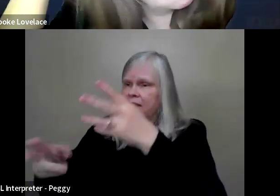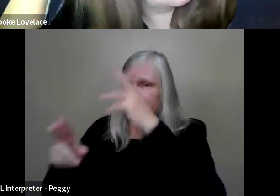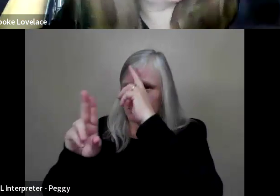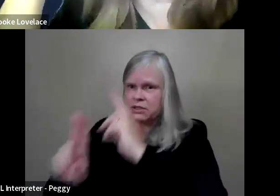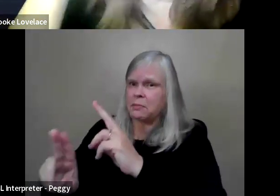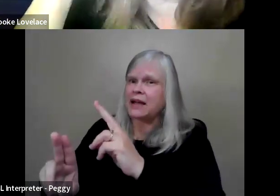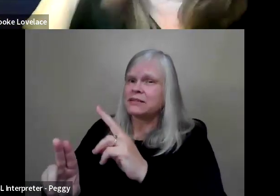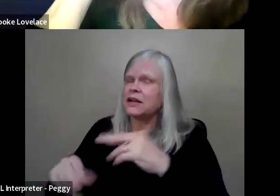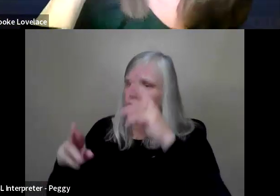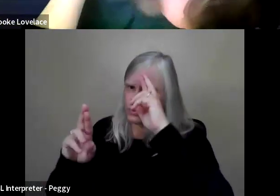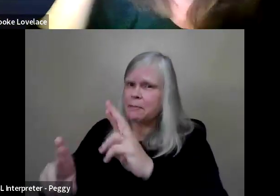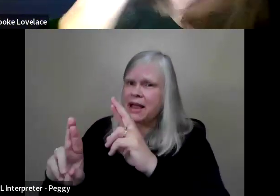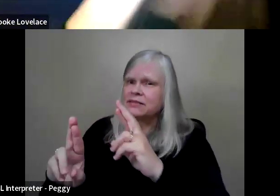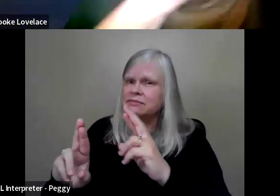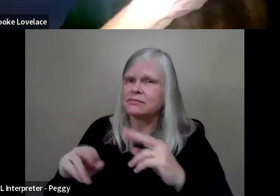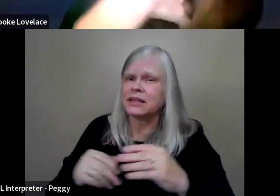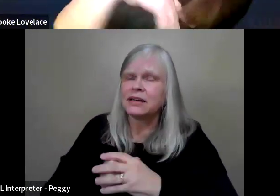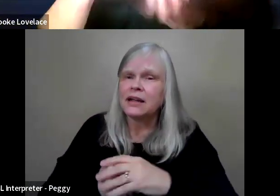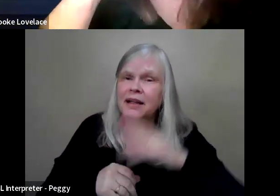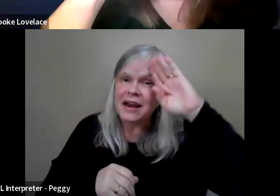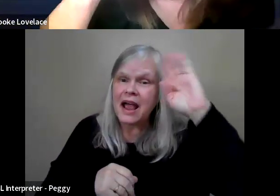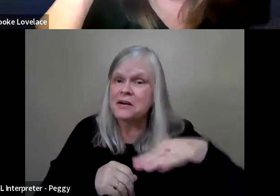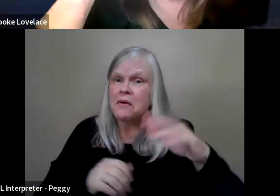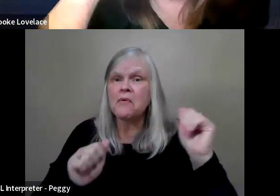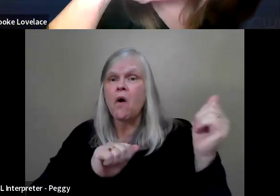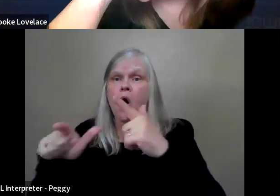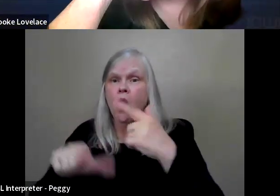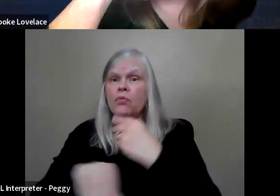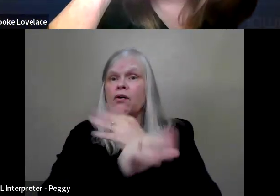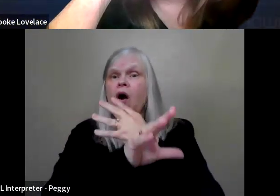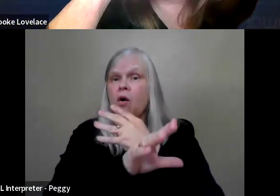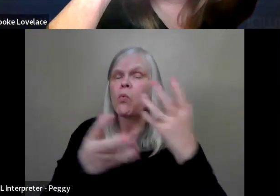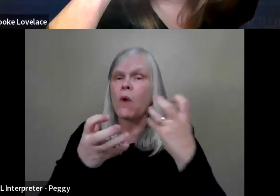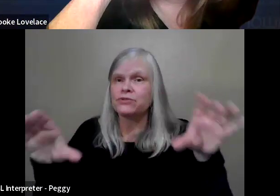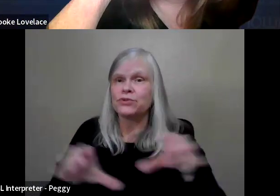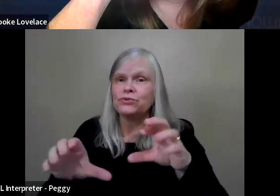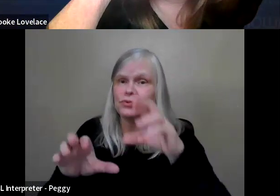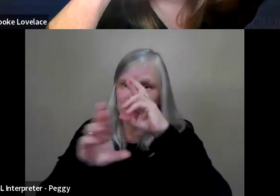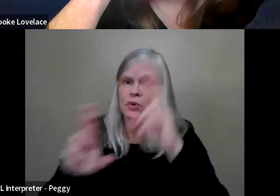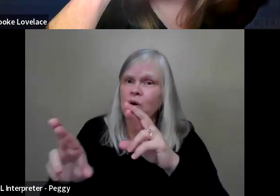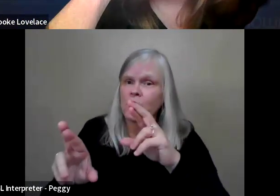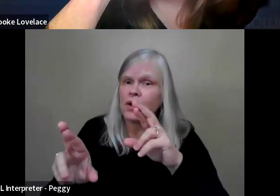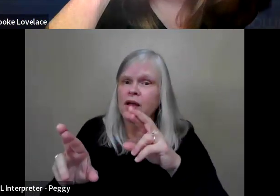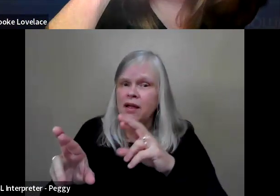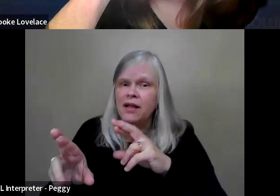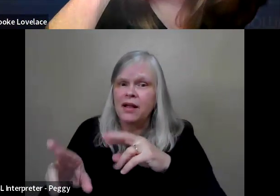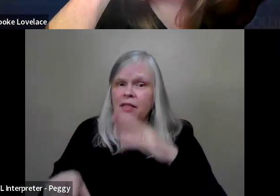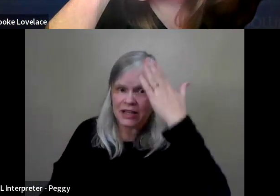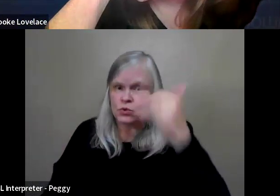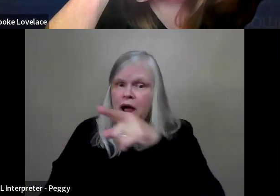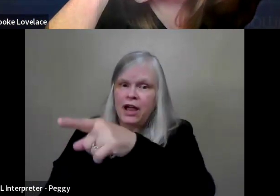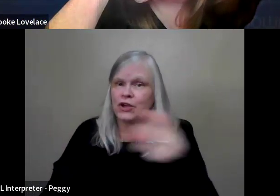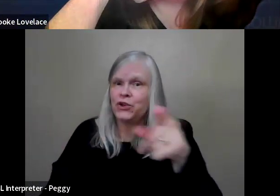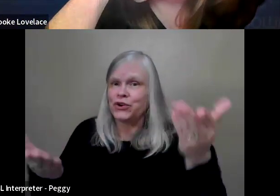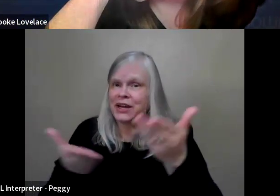we would with anyone else. And I know that everyone on this call wants to do that. That's probably why you're here, right? And so there